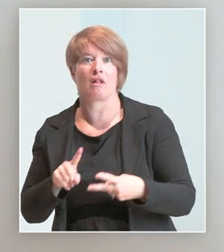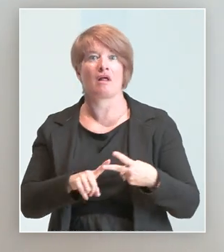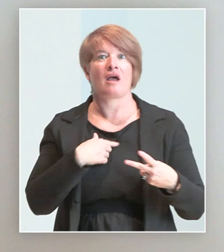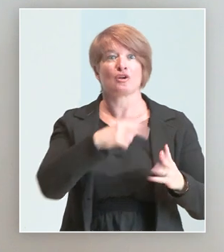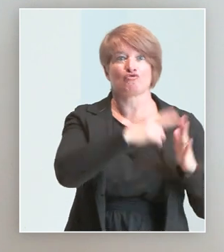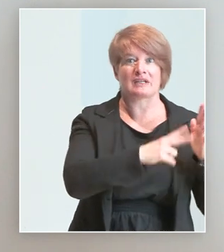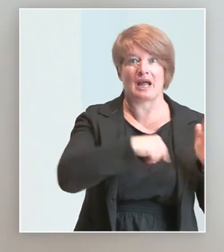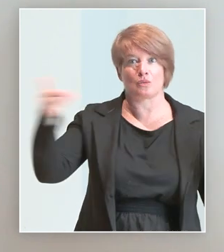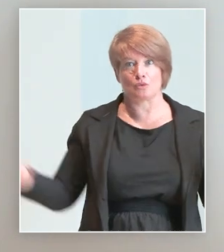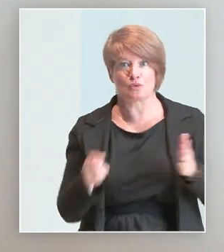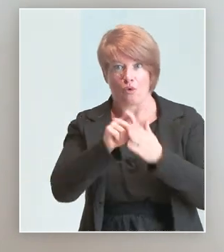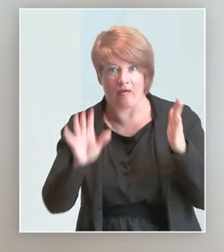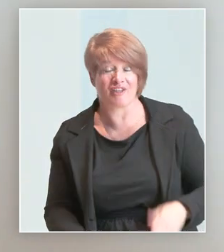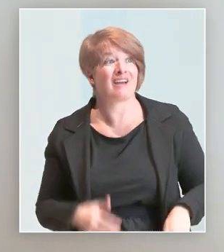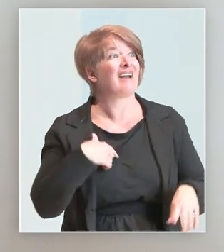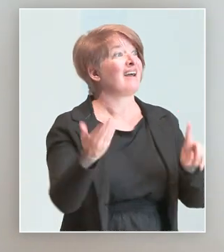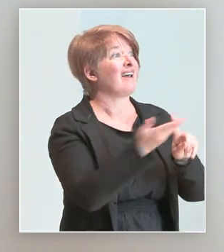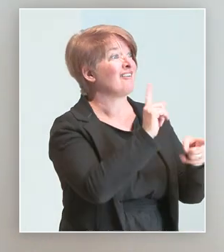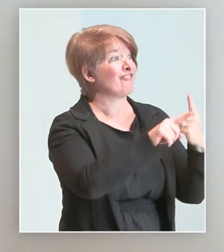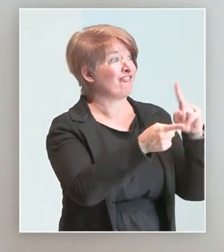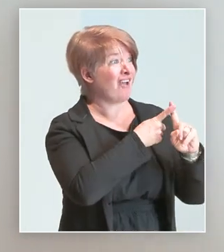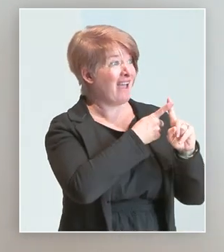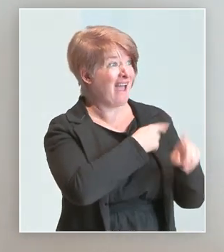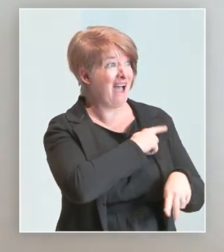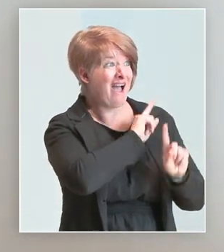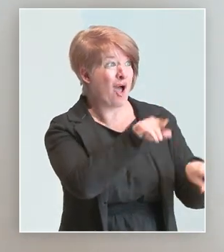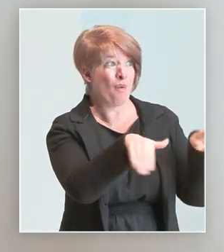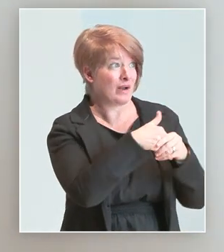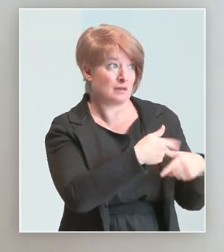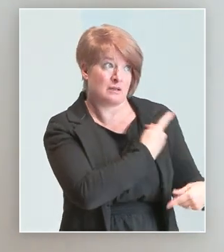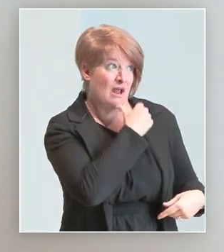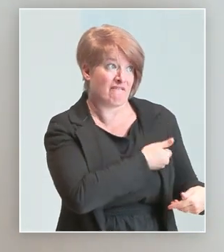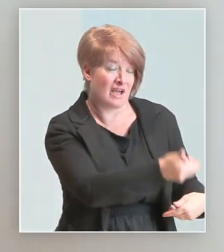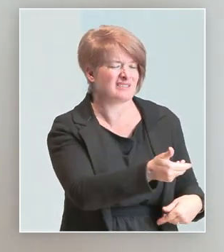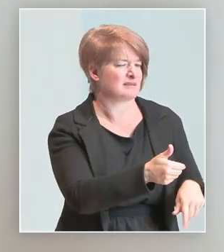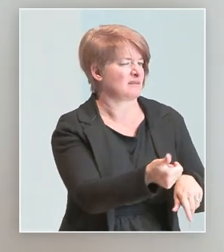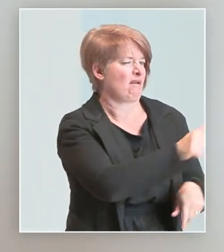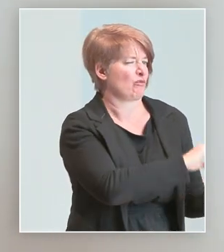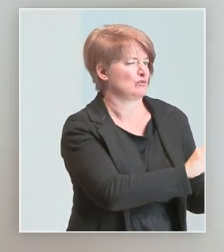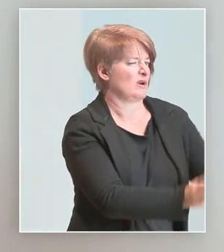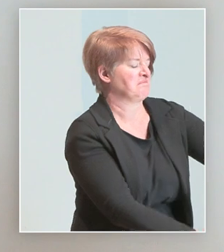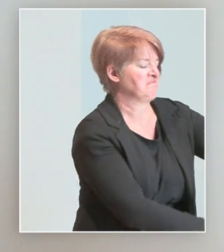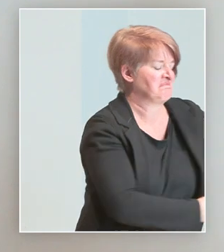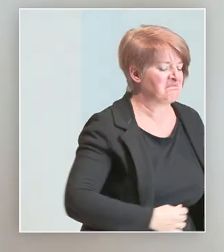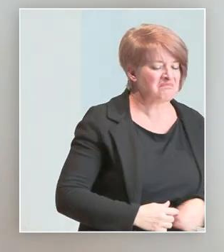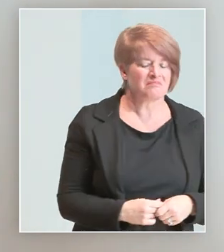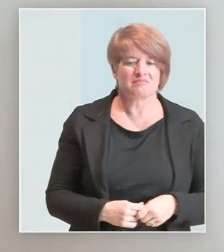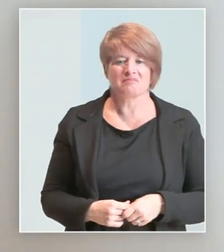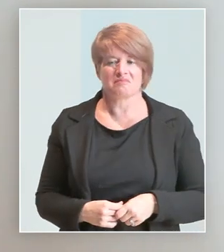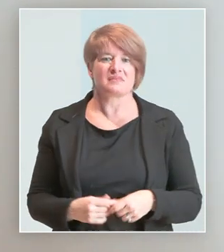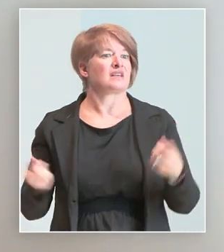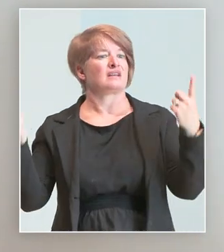convincing a friend to crash a wedding, another story for another time, I was met with this